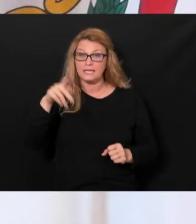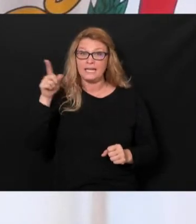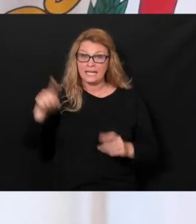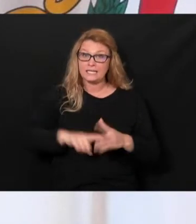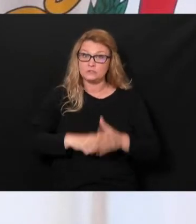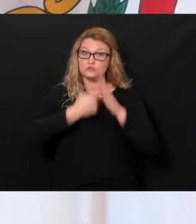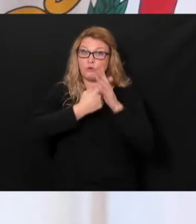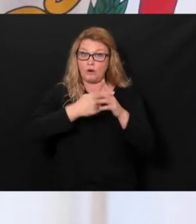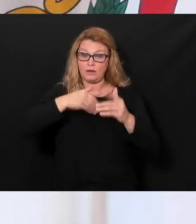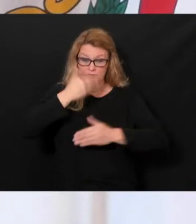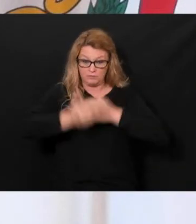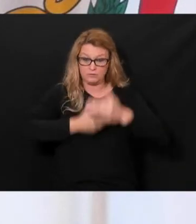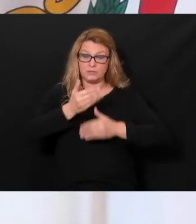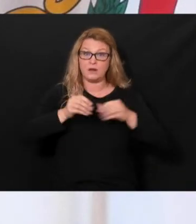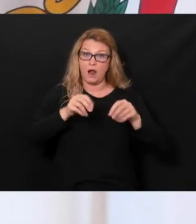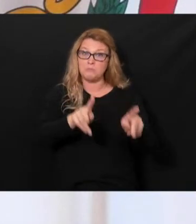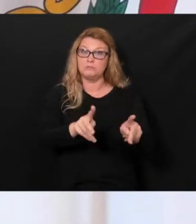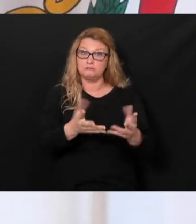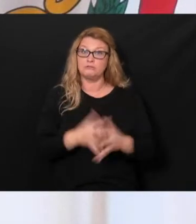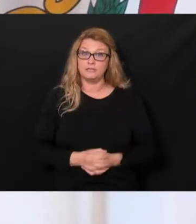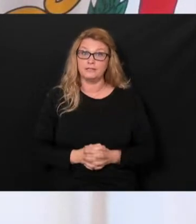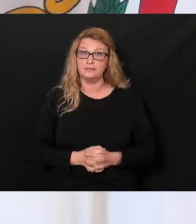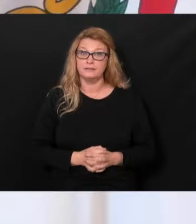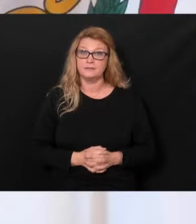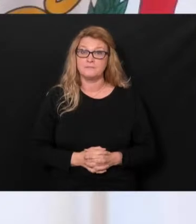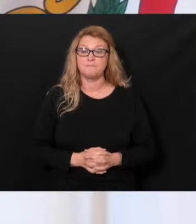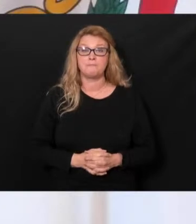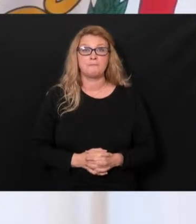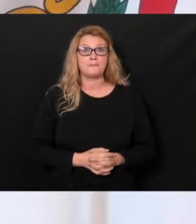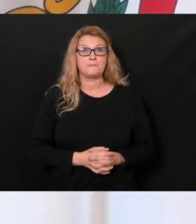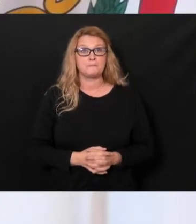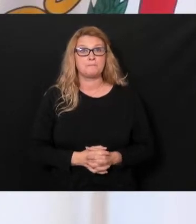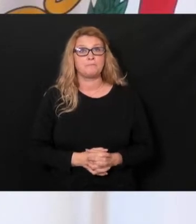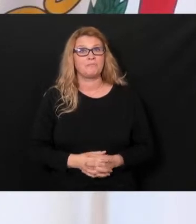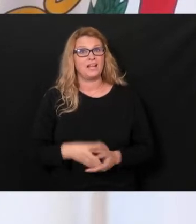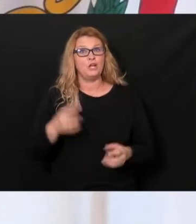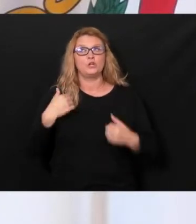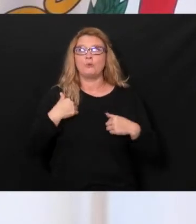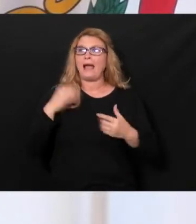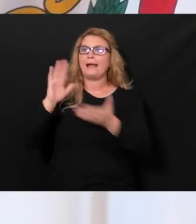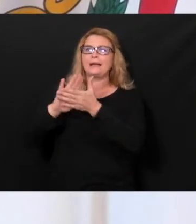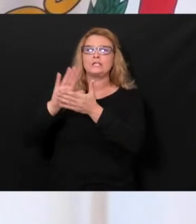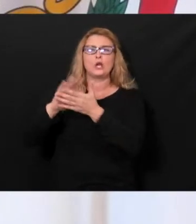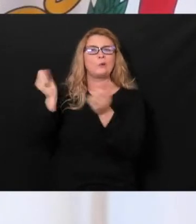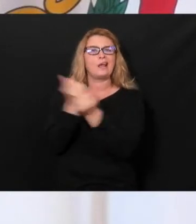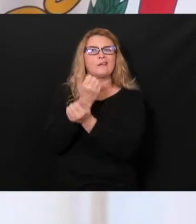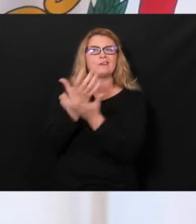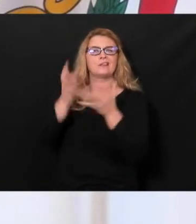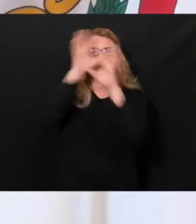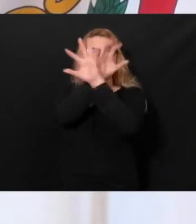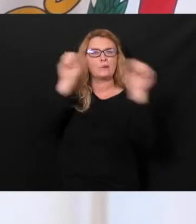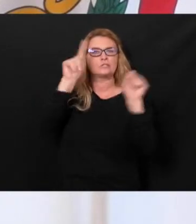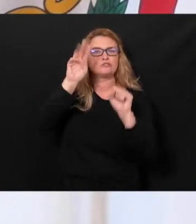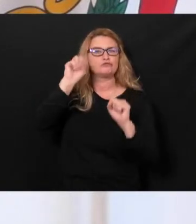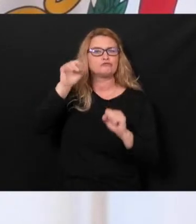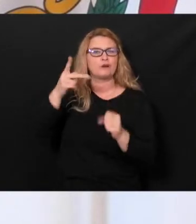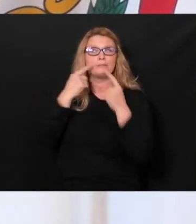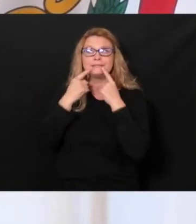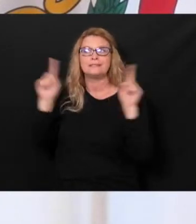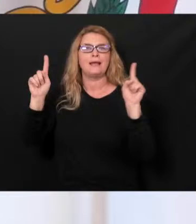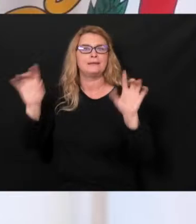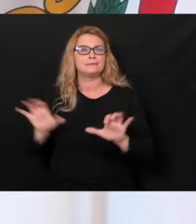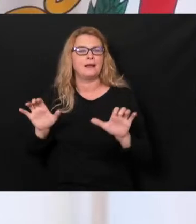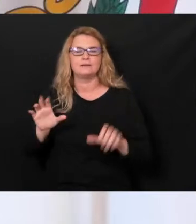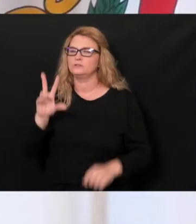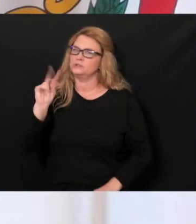that opportunity. Now, did I condone everything President Trump said and did? No. Would I condone everything